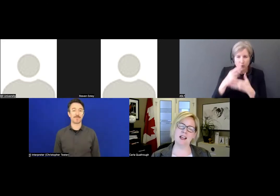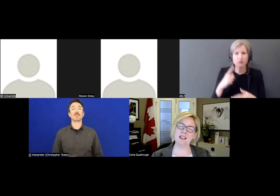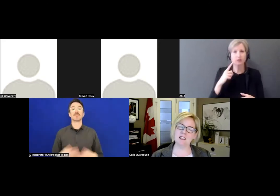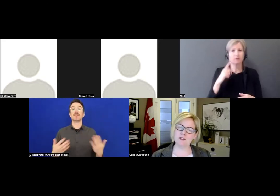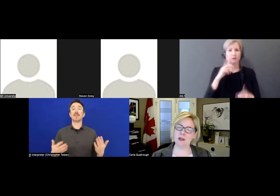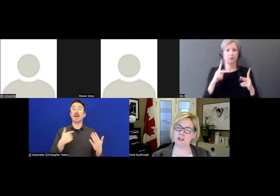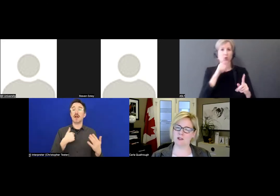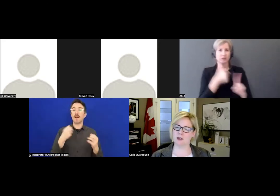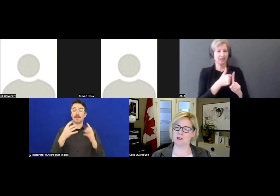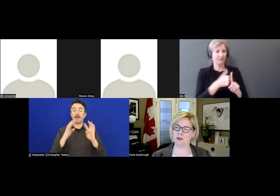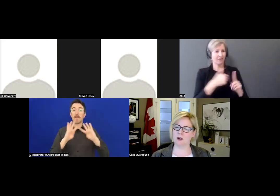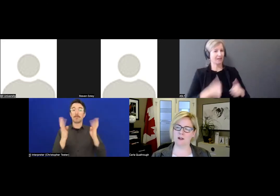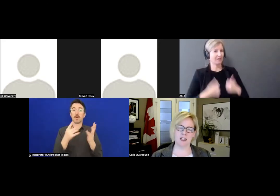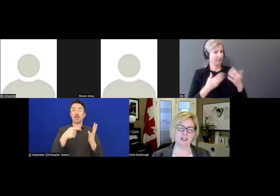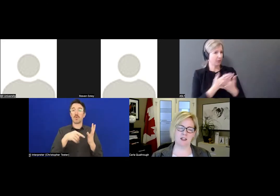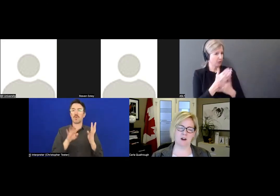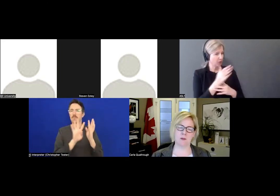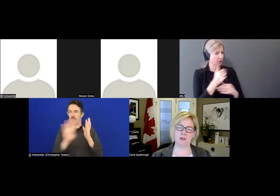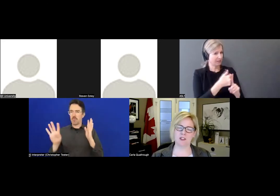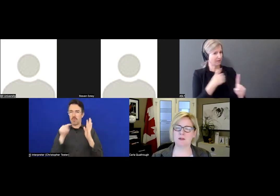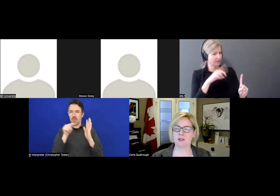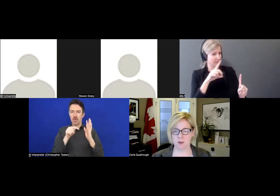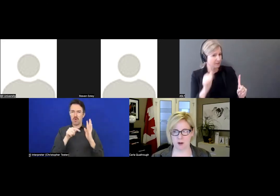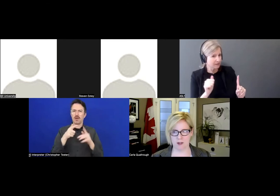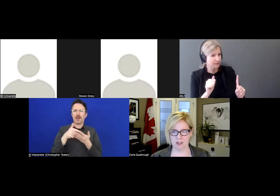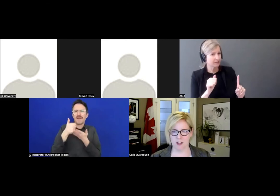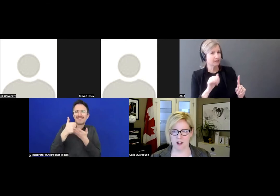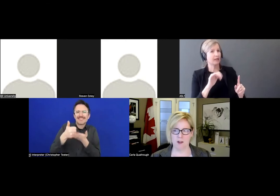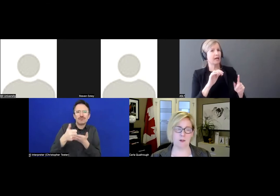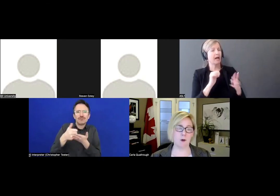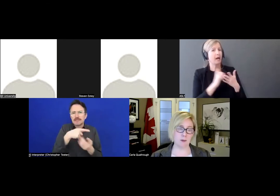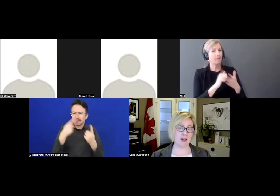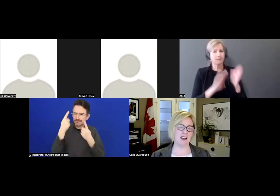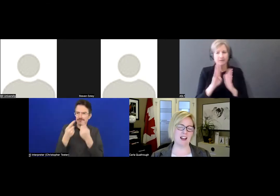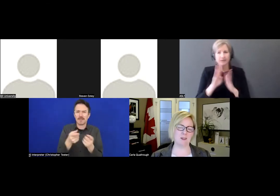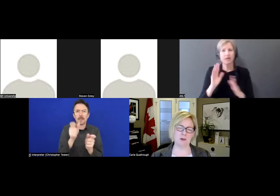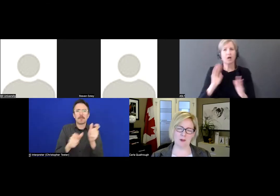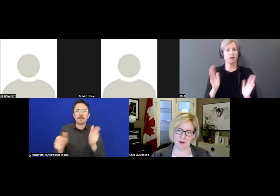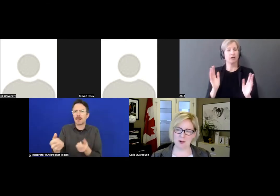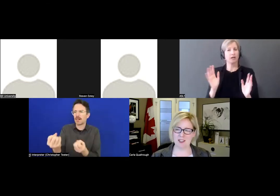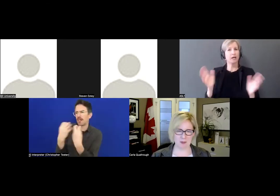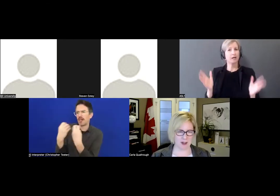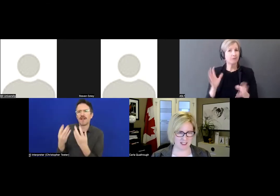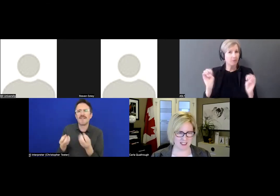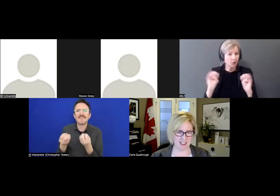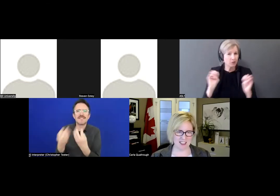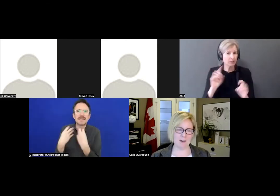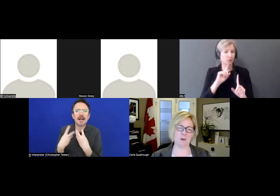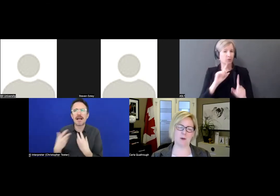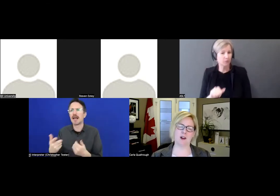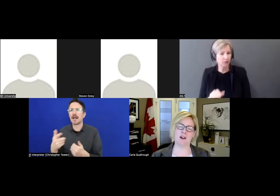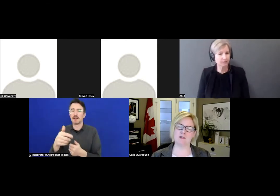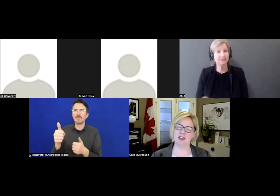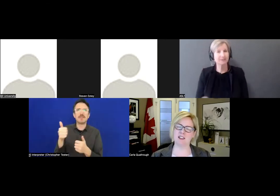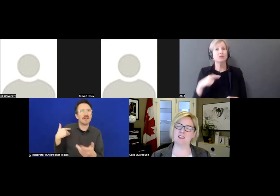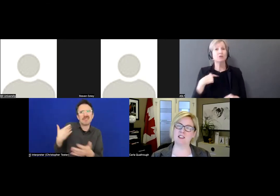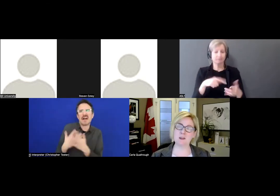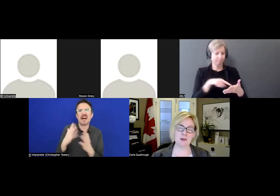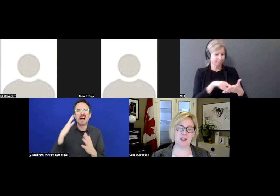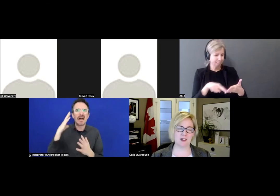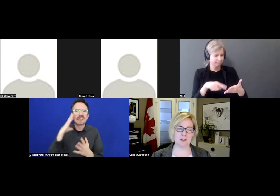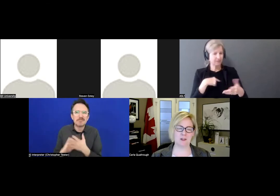and instrumental in including our needs in our emergency response. The group's mandate has been renewed and expanded to continue to provide advice